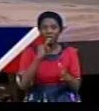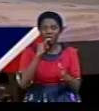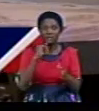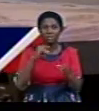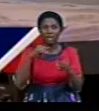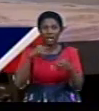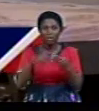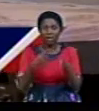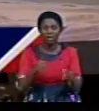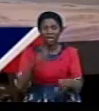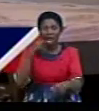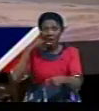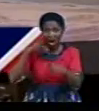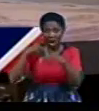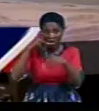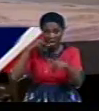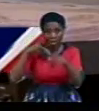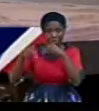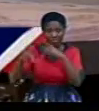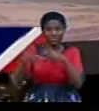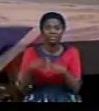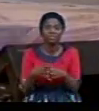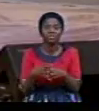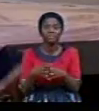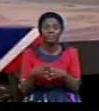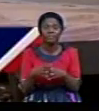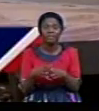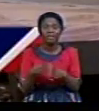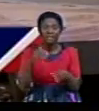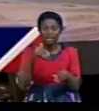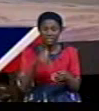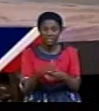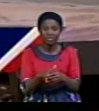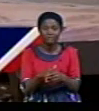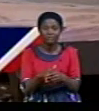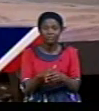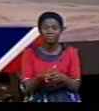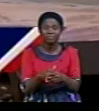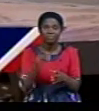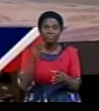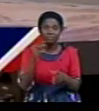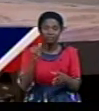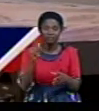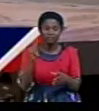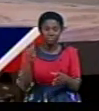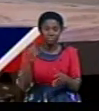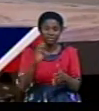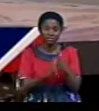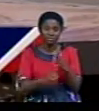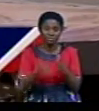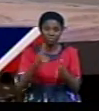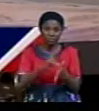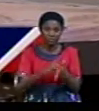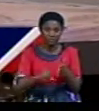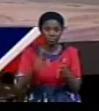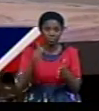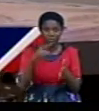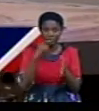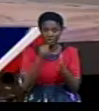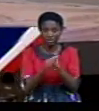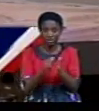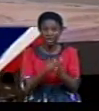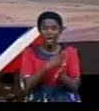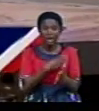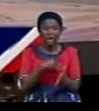about in Matthew chapter one look at Matthew Chapter One Reading from verse 21 and she shall bring forth his son